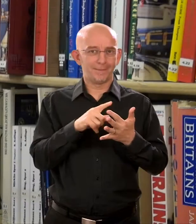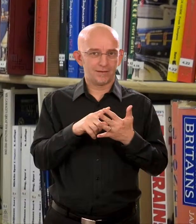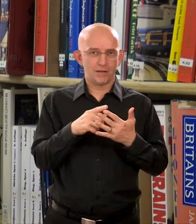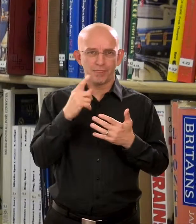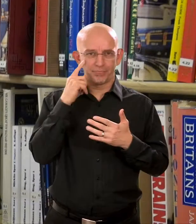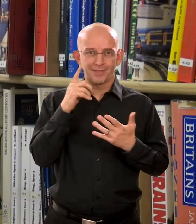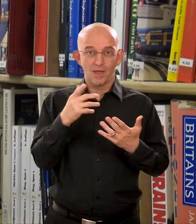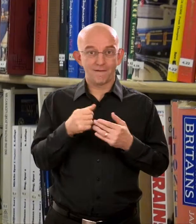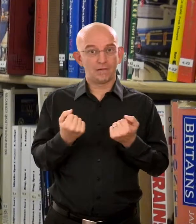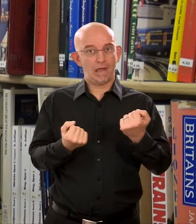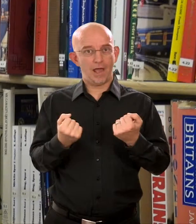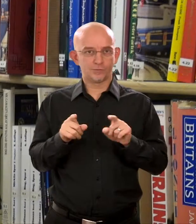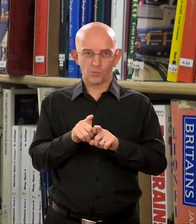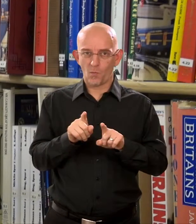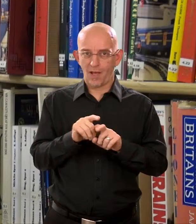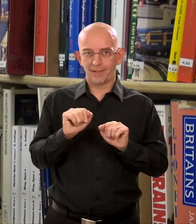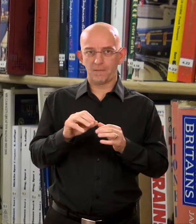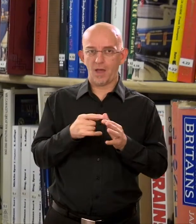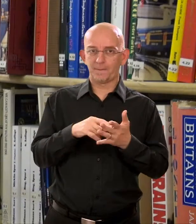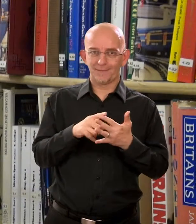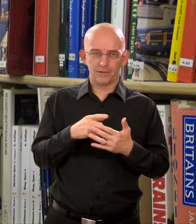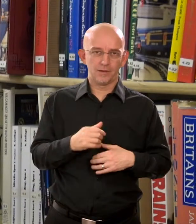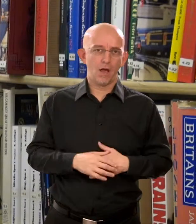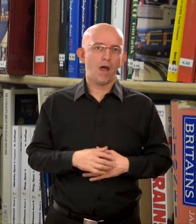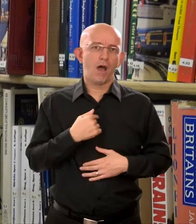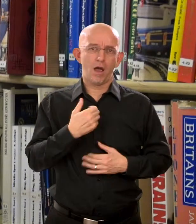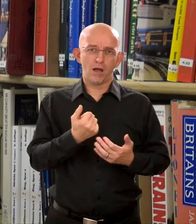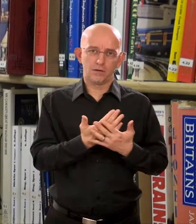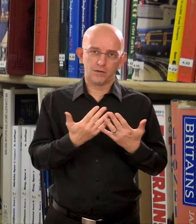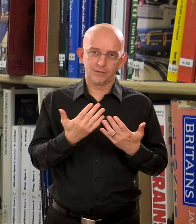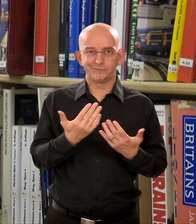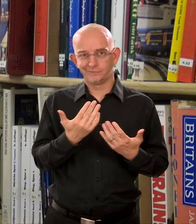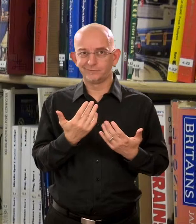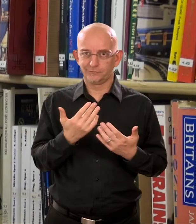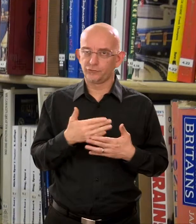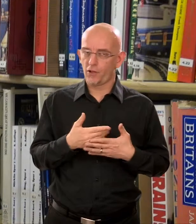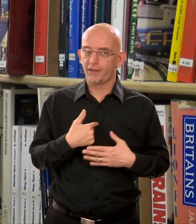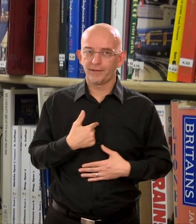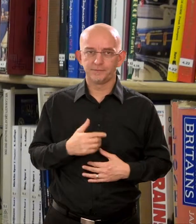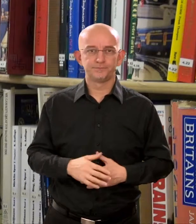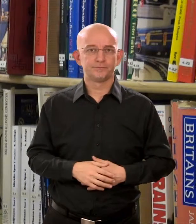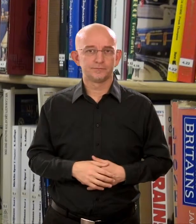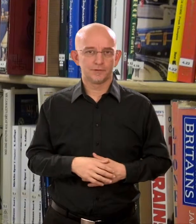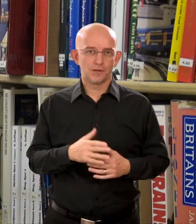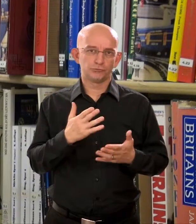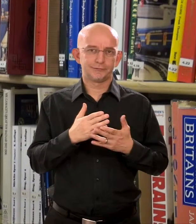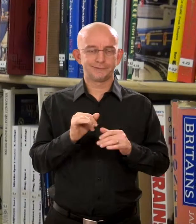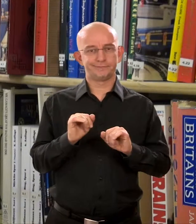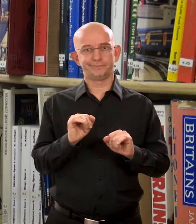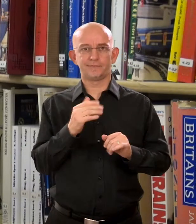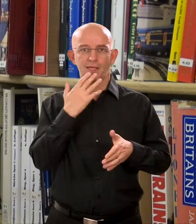I did have dolls. I had a fair few. I had what's quite cliche, stereotypical Action